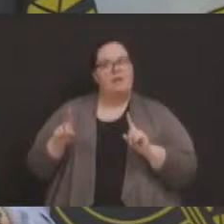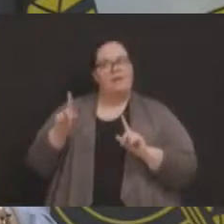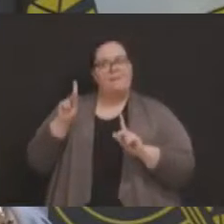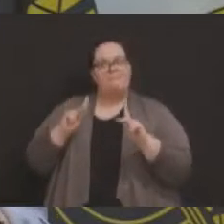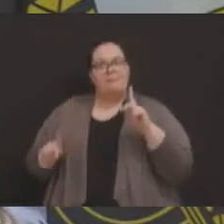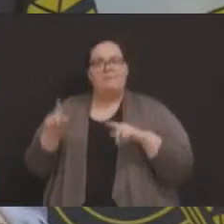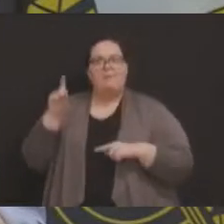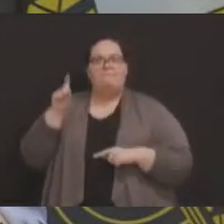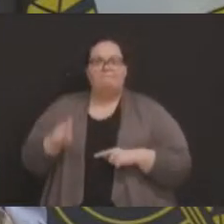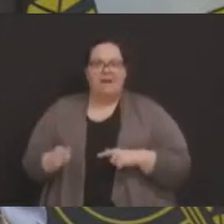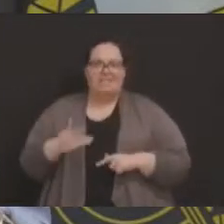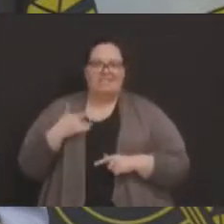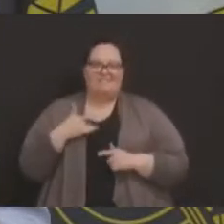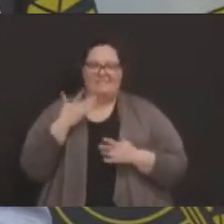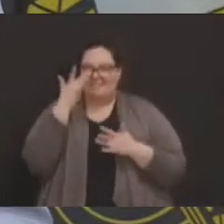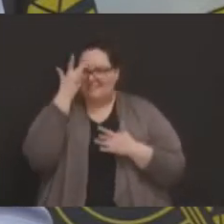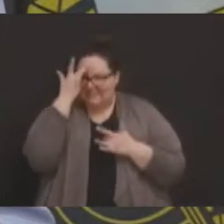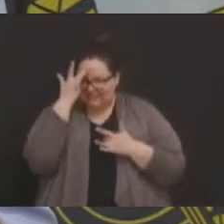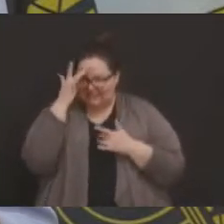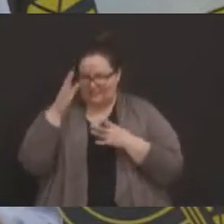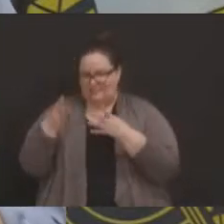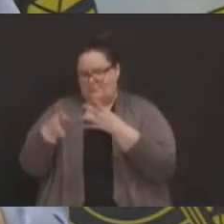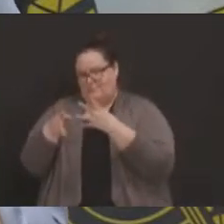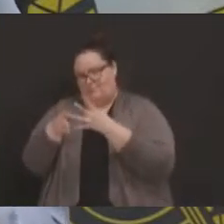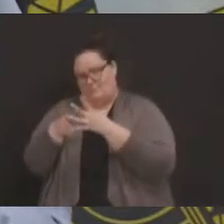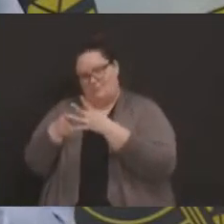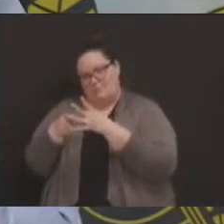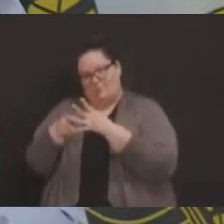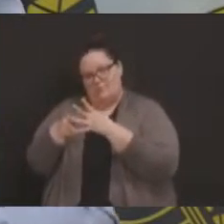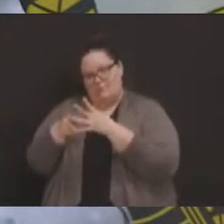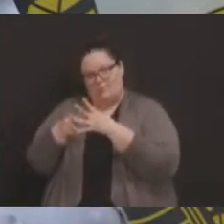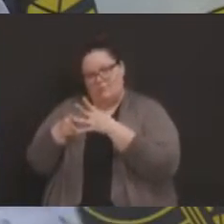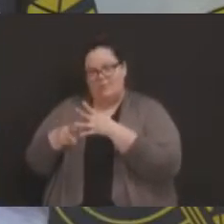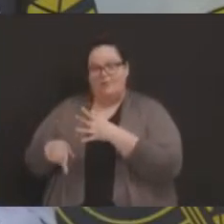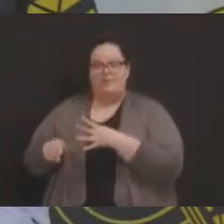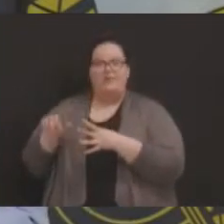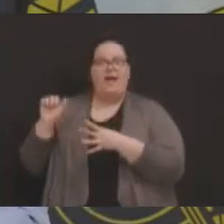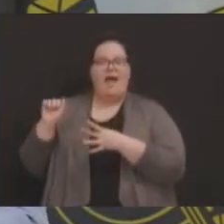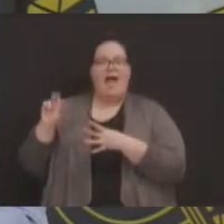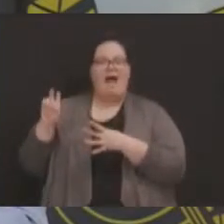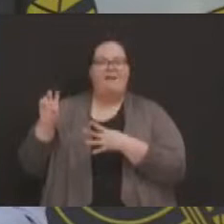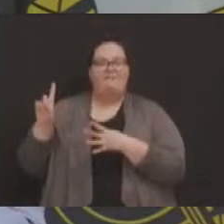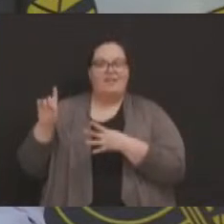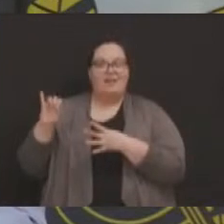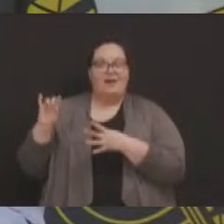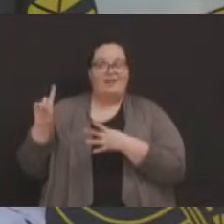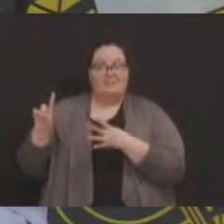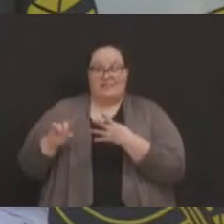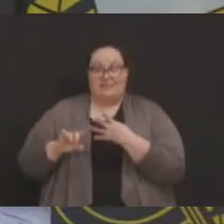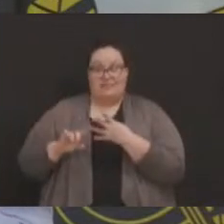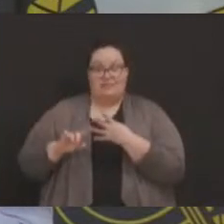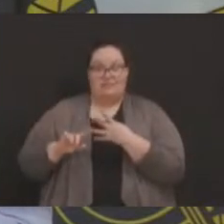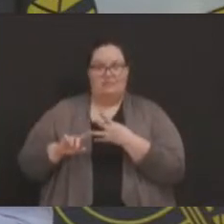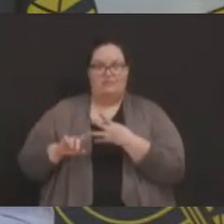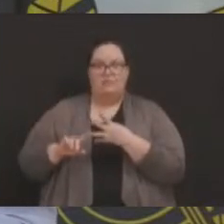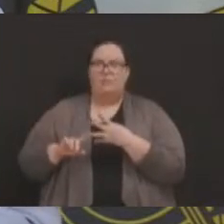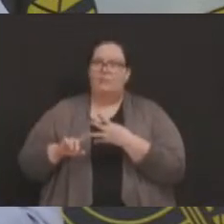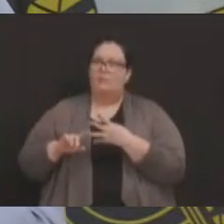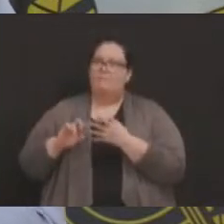by about day 7 of somebody being symptomatic. Both of them have problems with reliability in terms